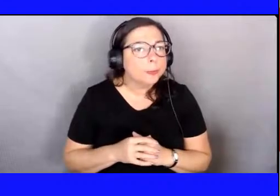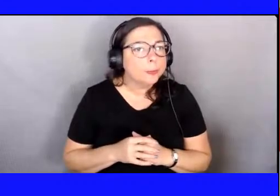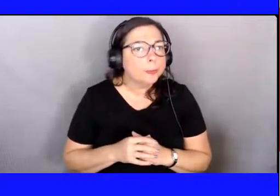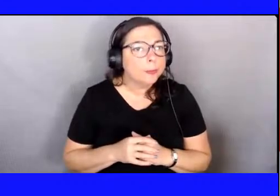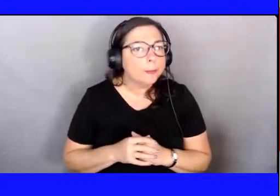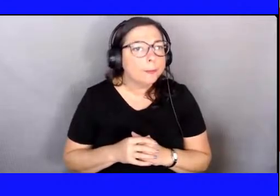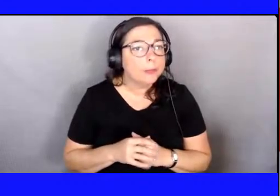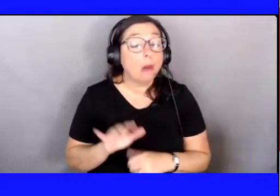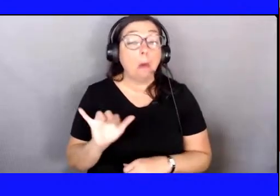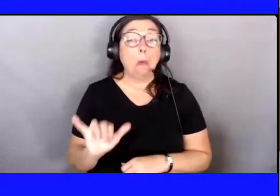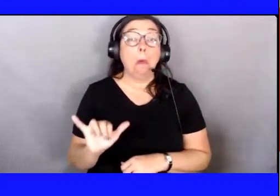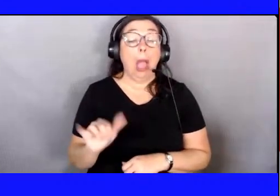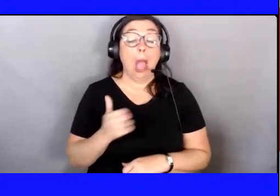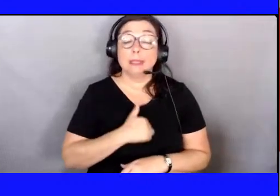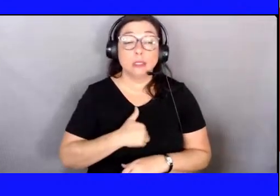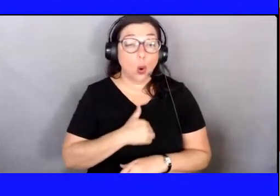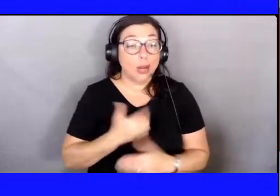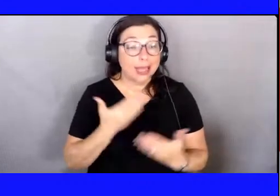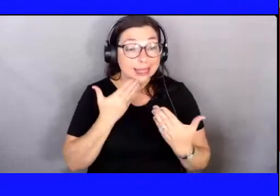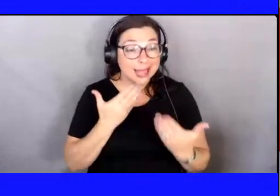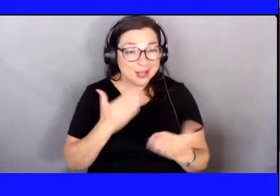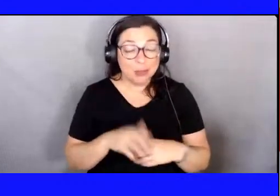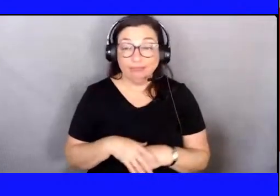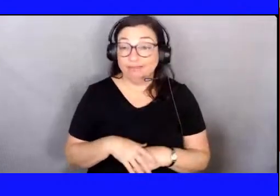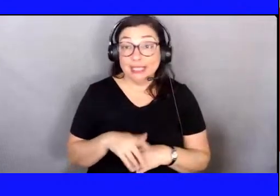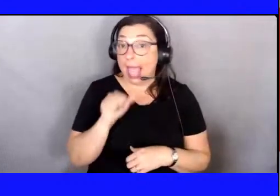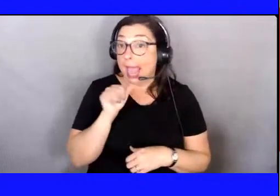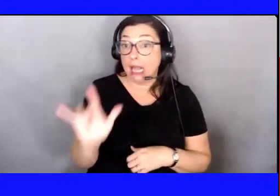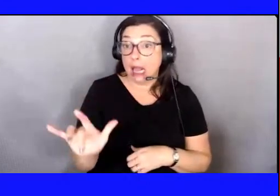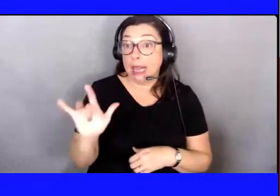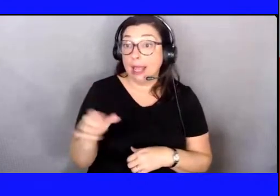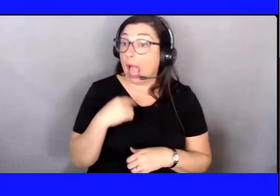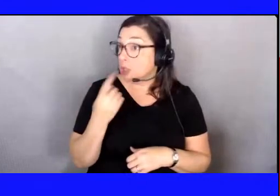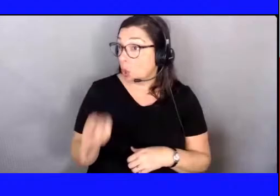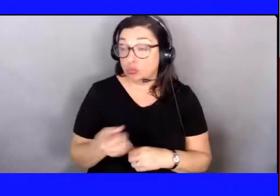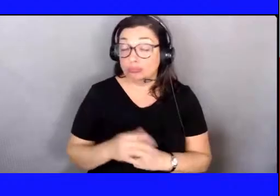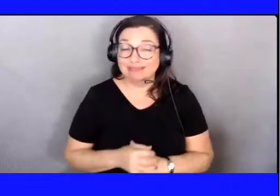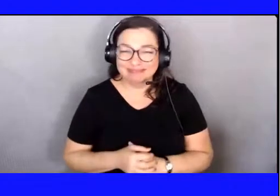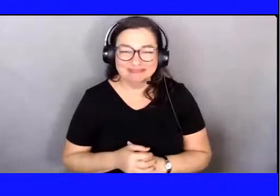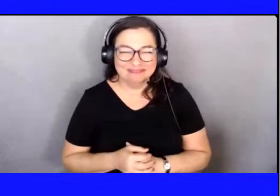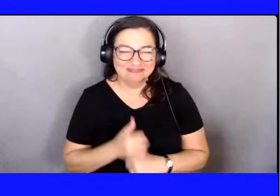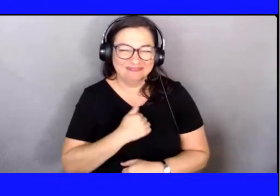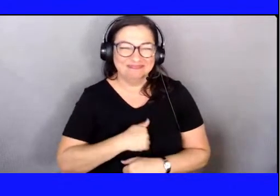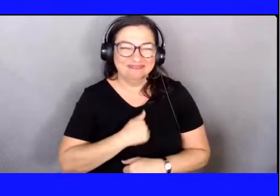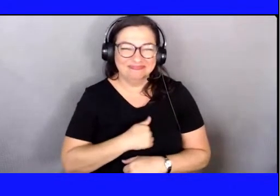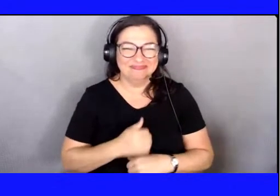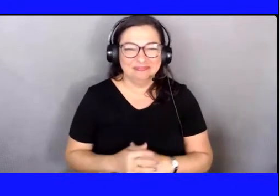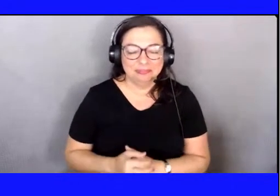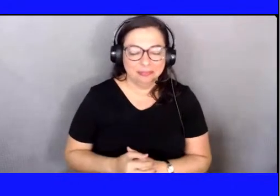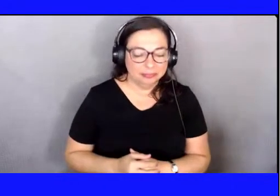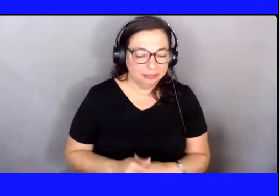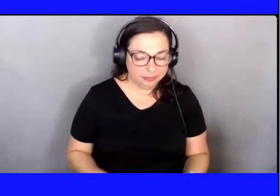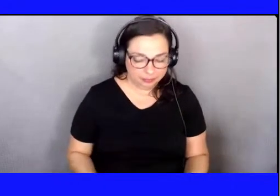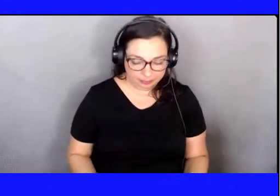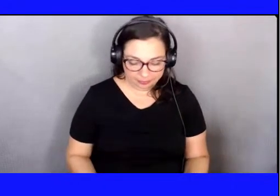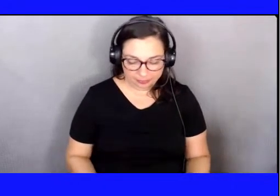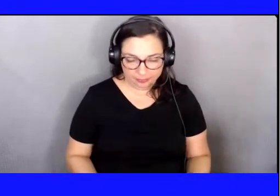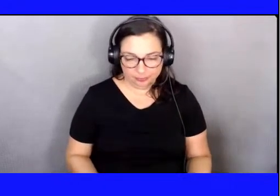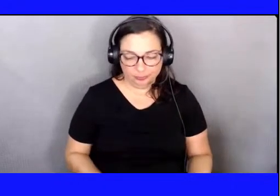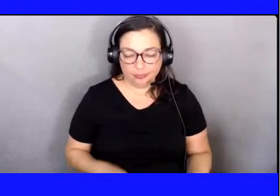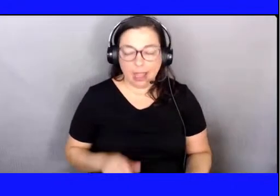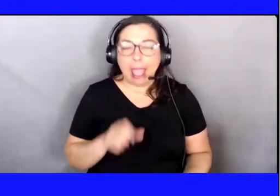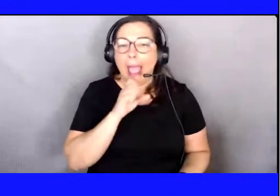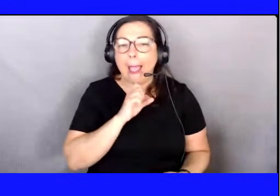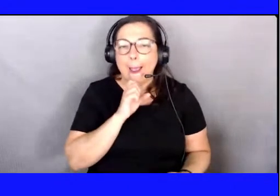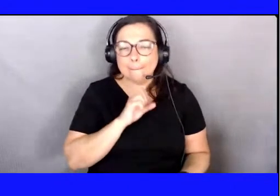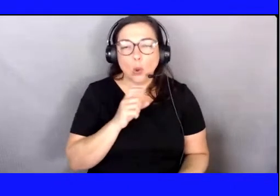Oh, really? Oh, sorry. Thank you. See, I didn't click. I told you. Sorry. I'm just old enough to